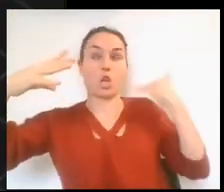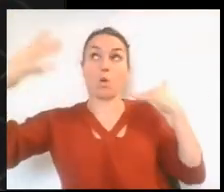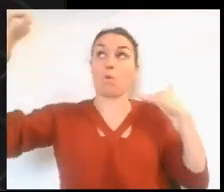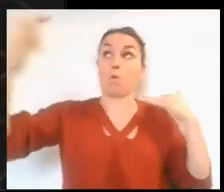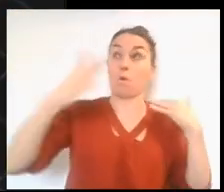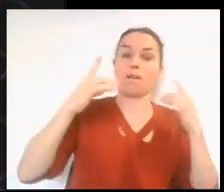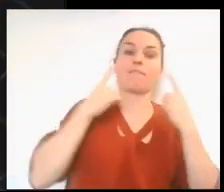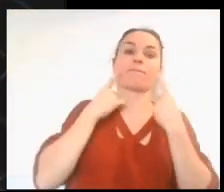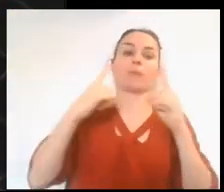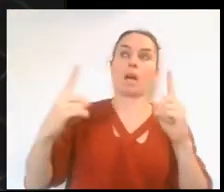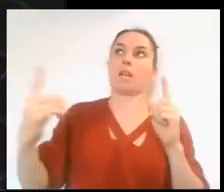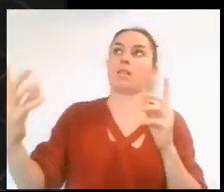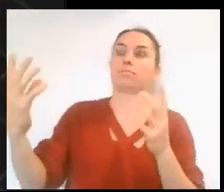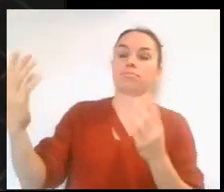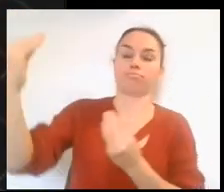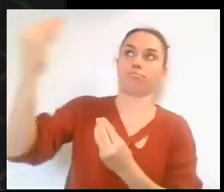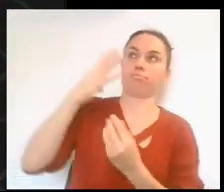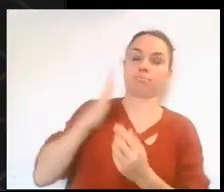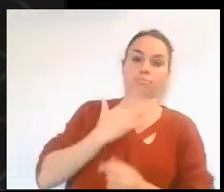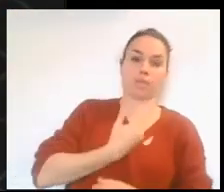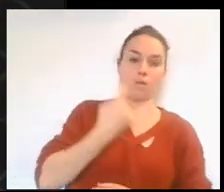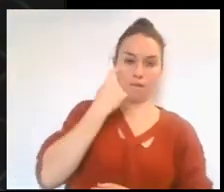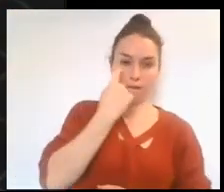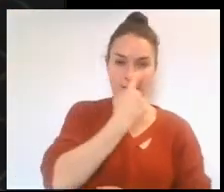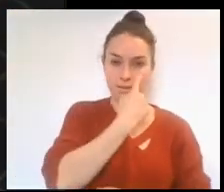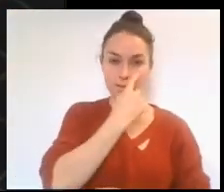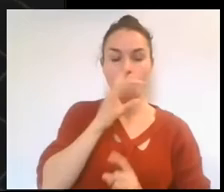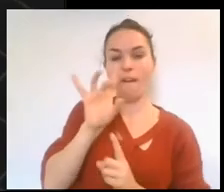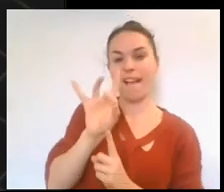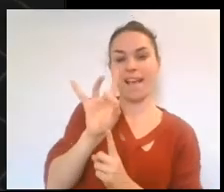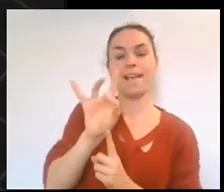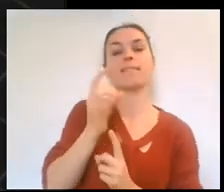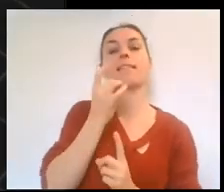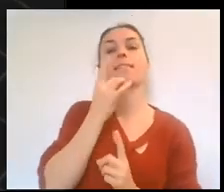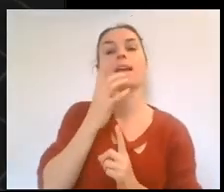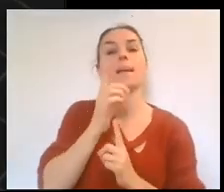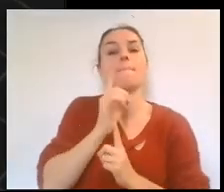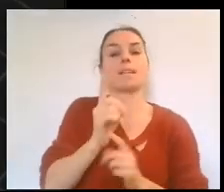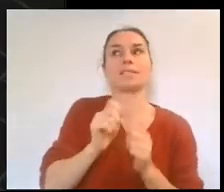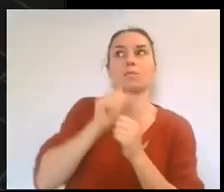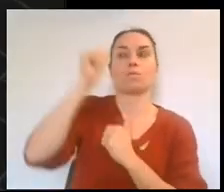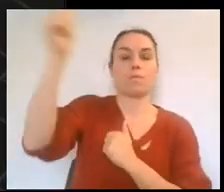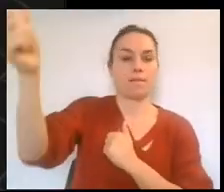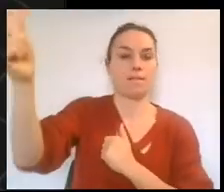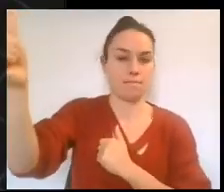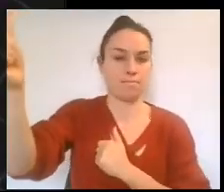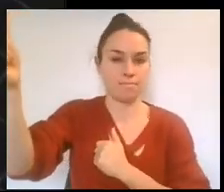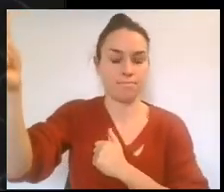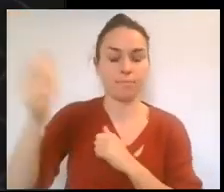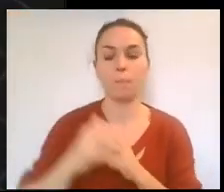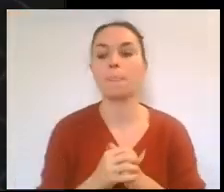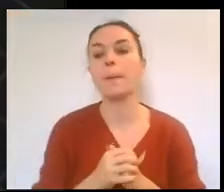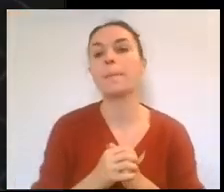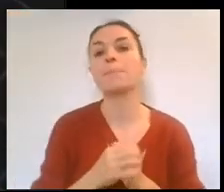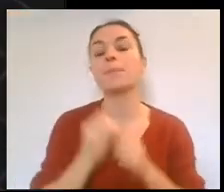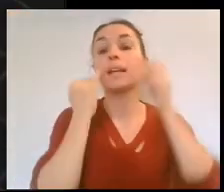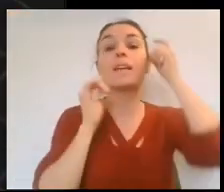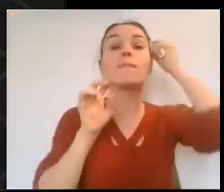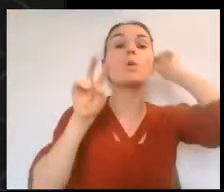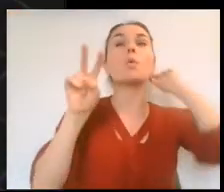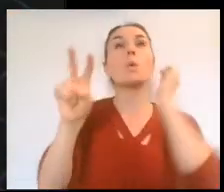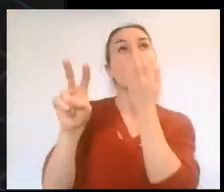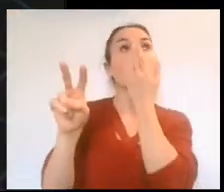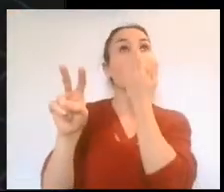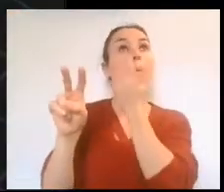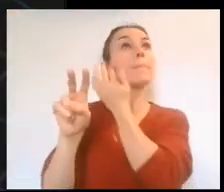away. When we look at the nearest galaxies, and suppose we are here in our Milky Way galaxy looking out at